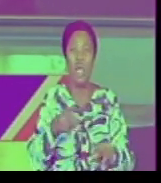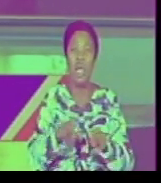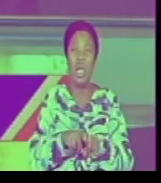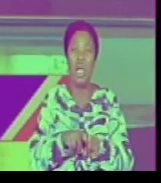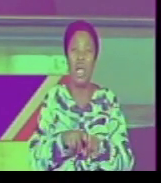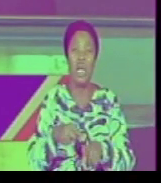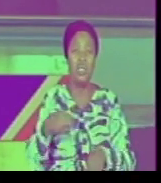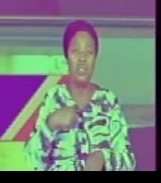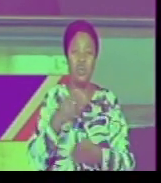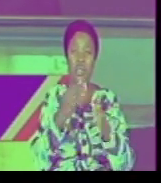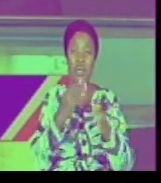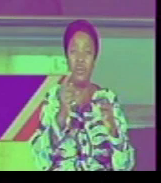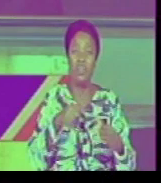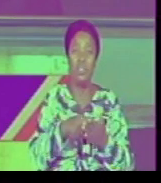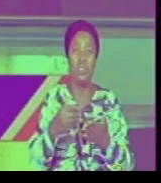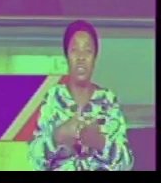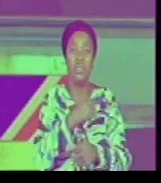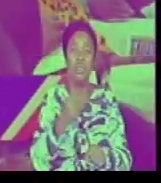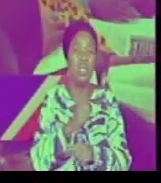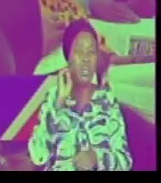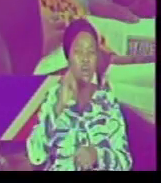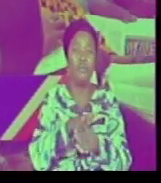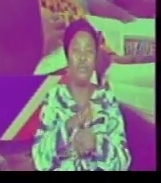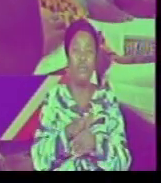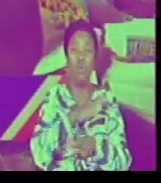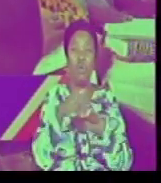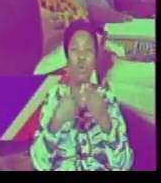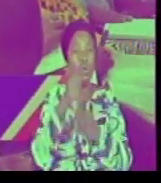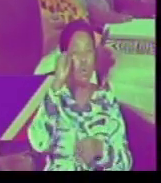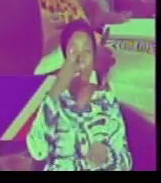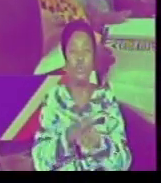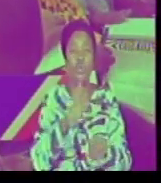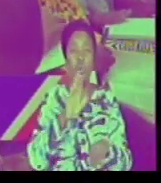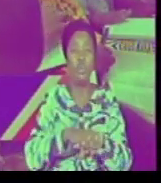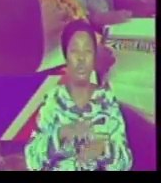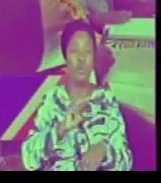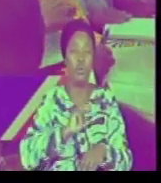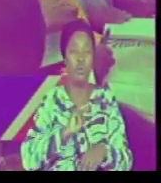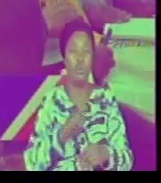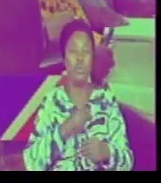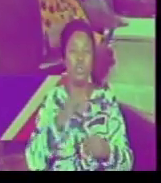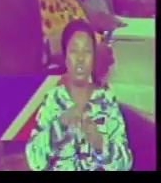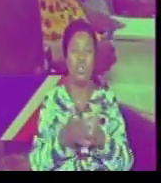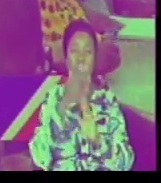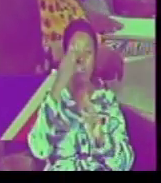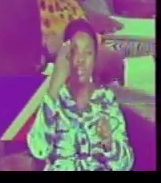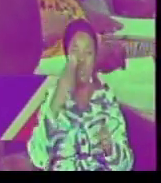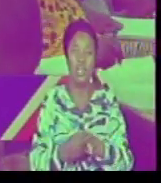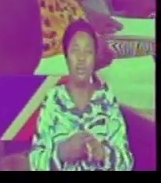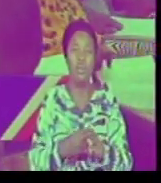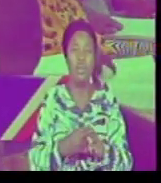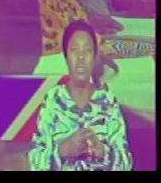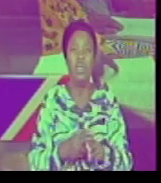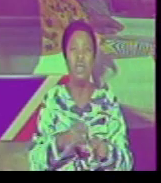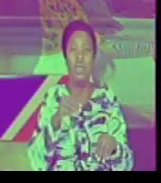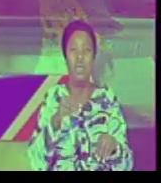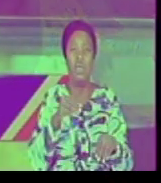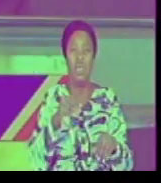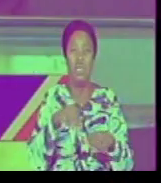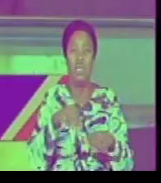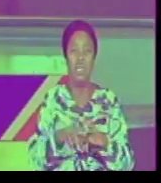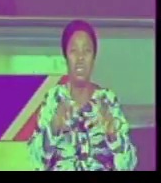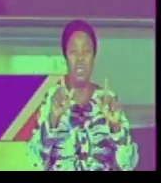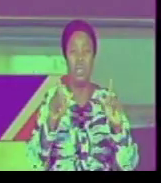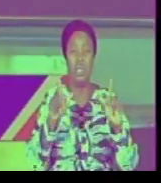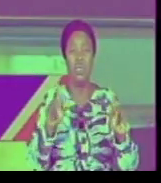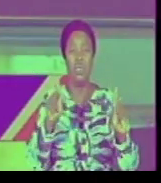will fulfill his promises in our lives in Jesus' name. Luke chapter 1, I'm reading from verse 17.